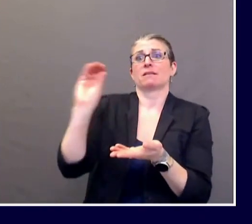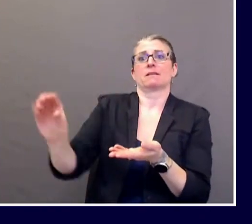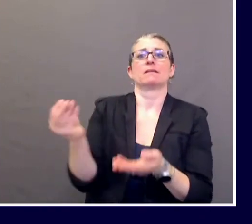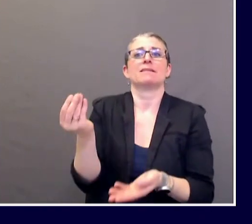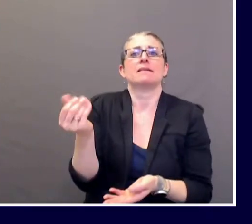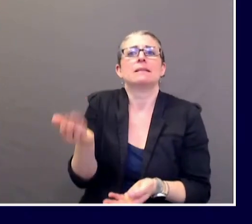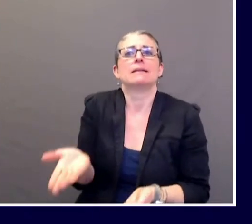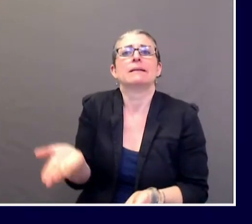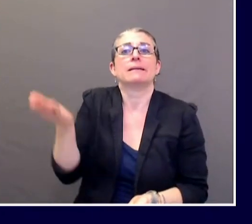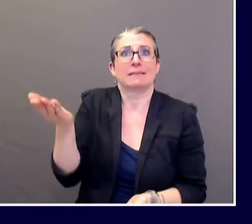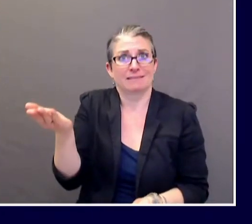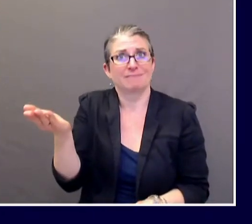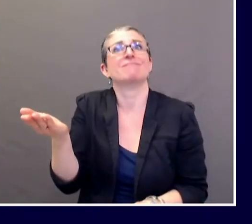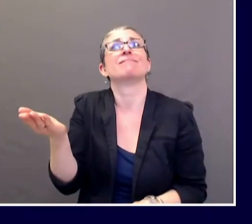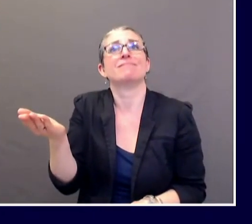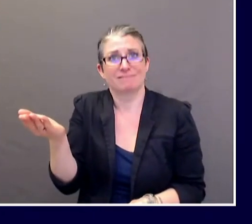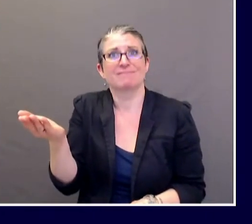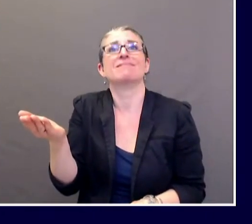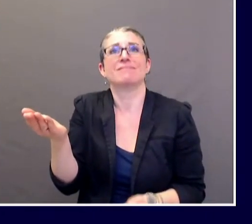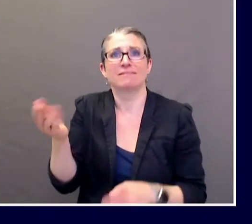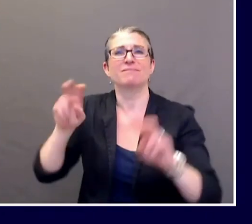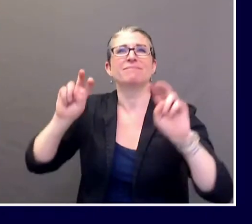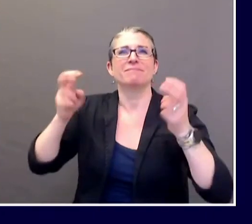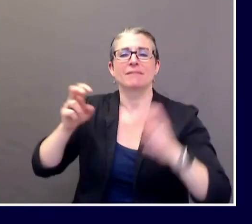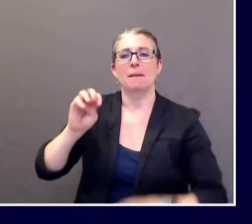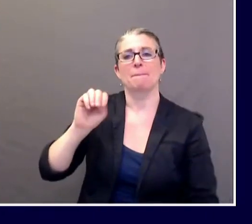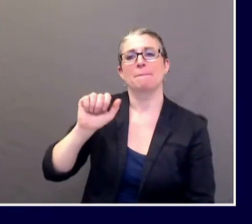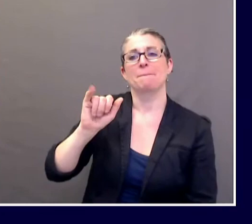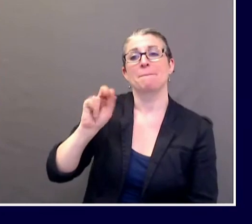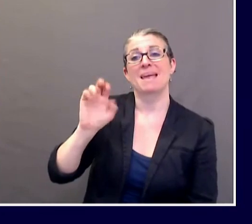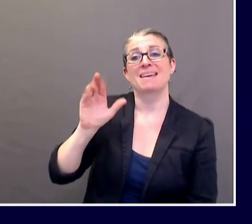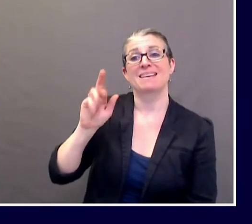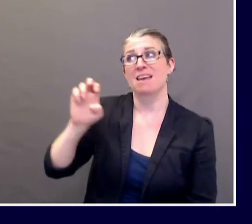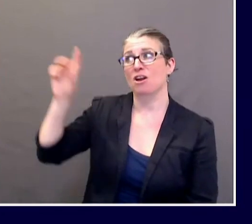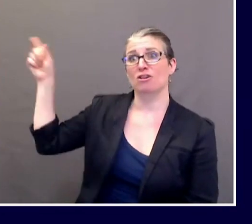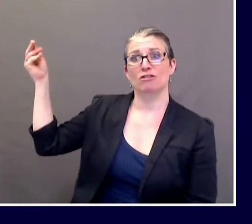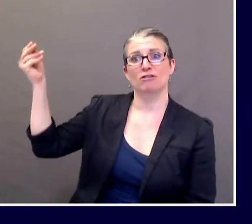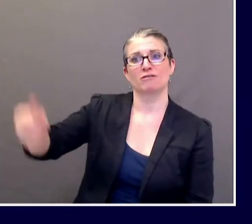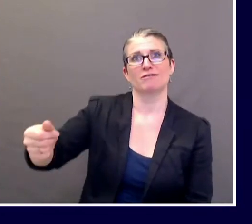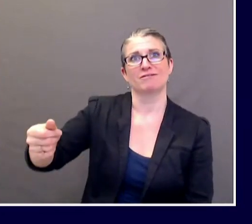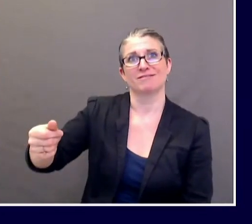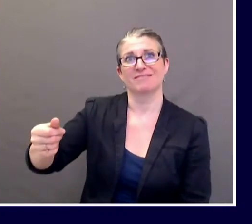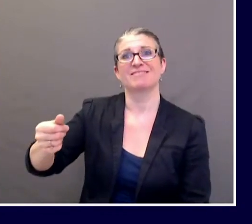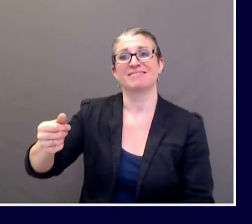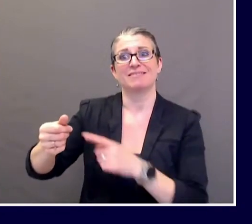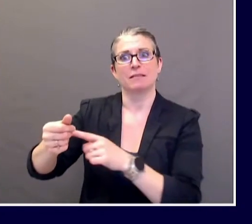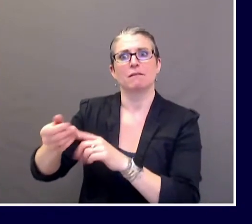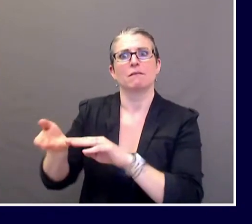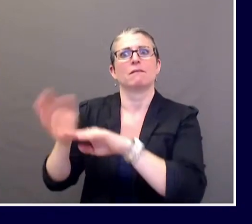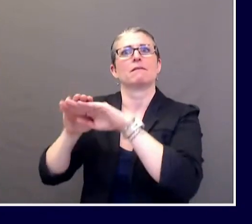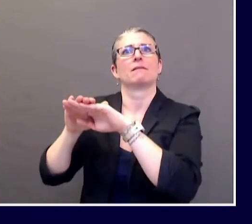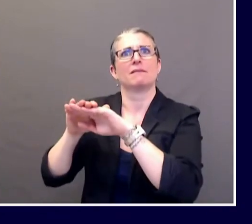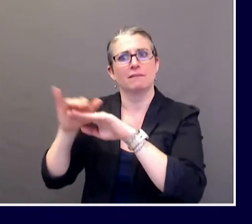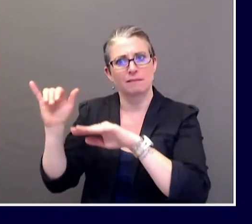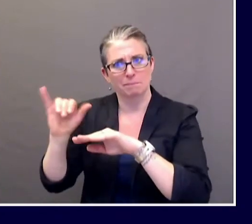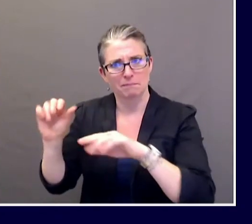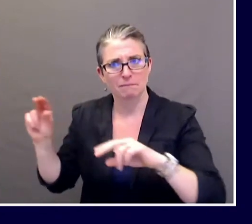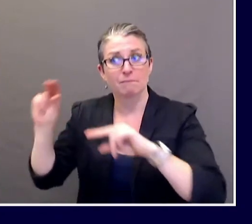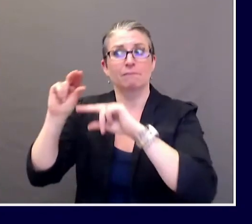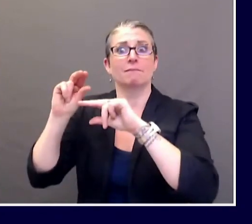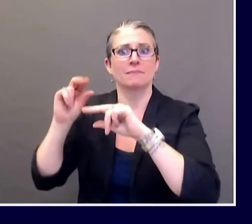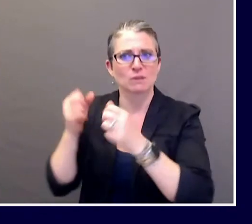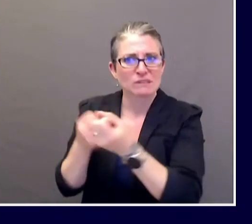of financing for those nursing facilities. We offered a special version of the Economic Recovery Grant